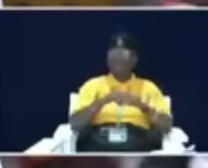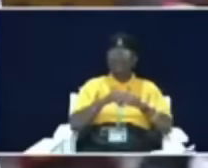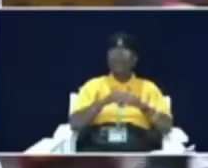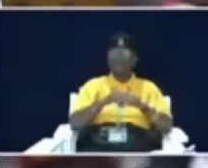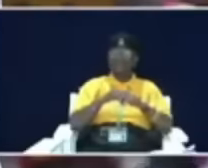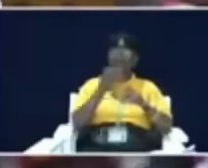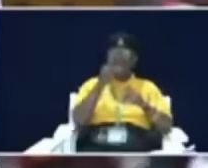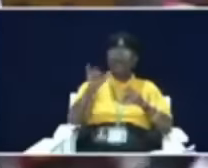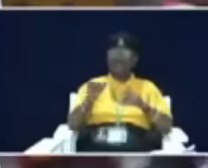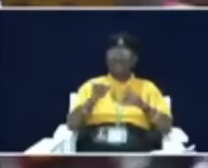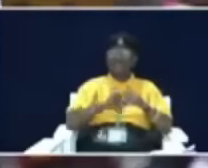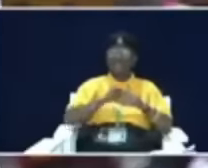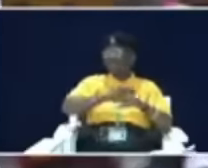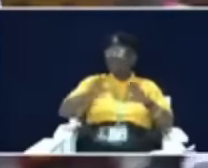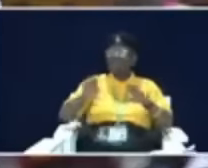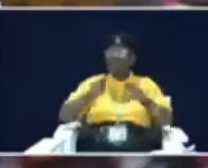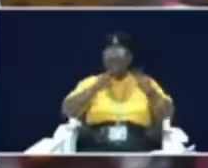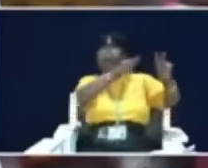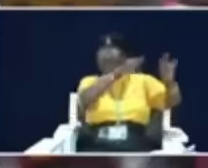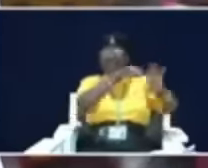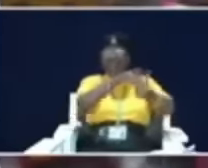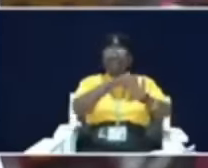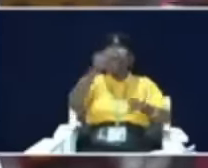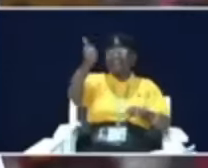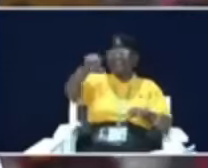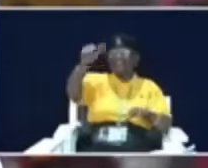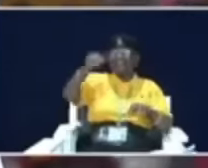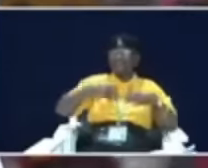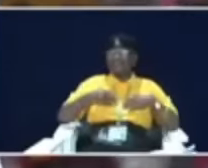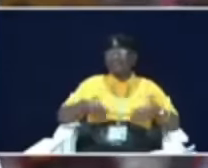Fortunately, I'm not looking in anybody's direction.